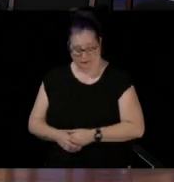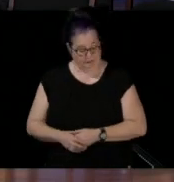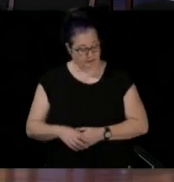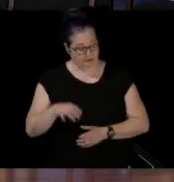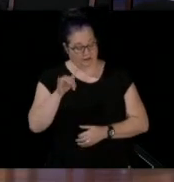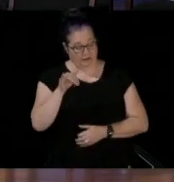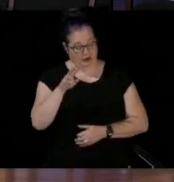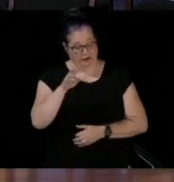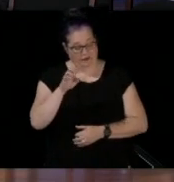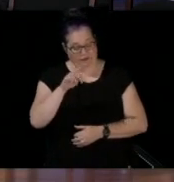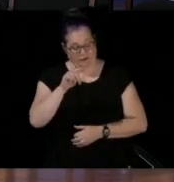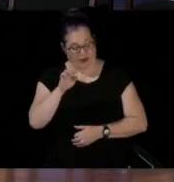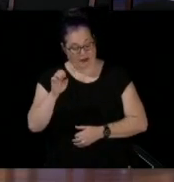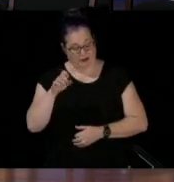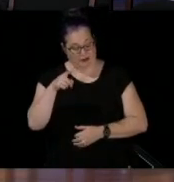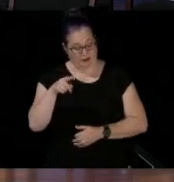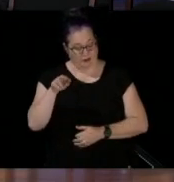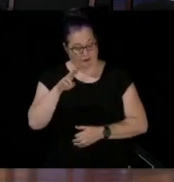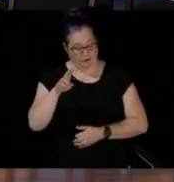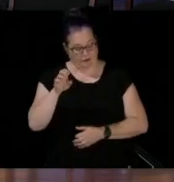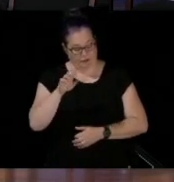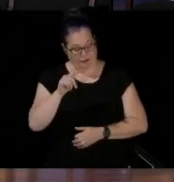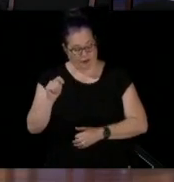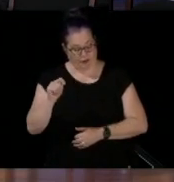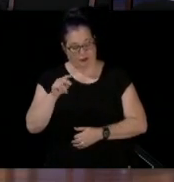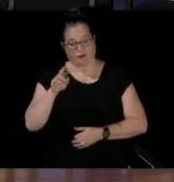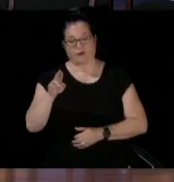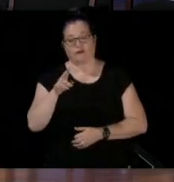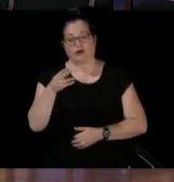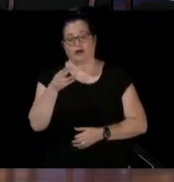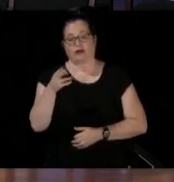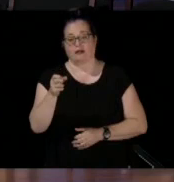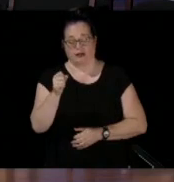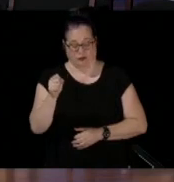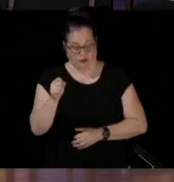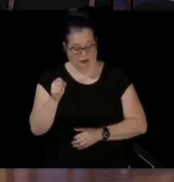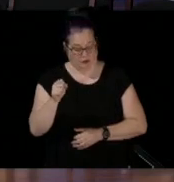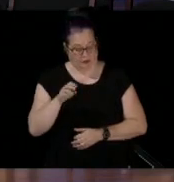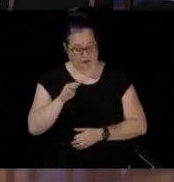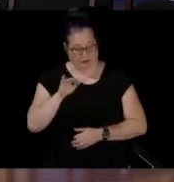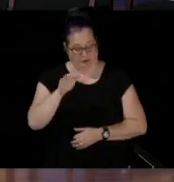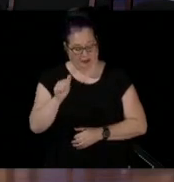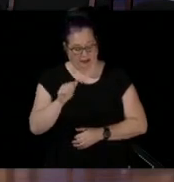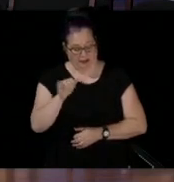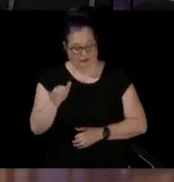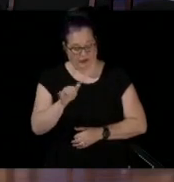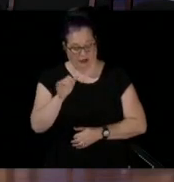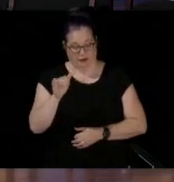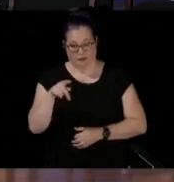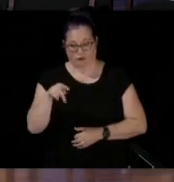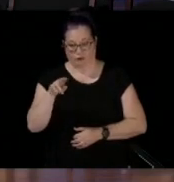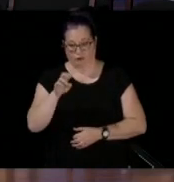Mrs. Yvette Pruitt, River Hill High School. Mia Yvonne Pruitt.